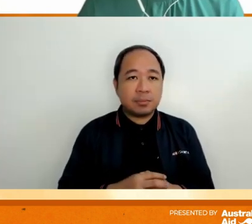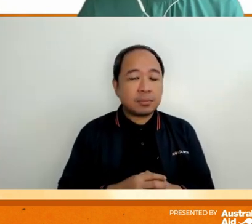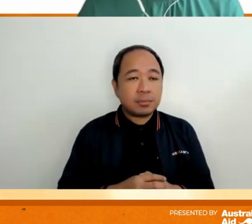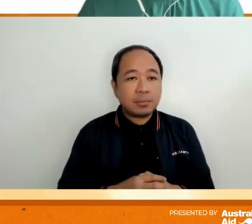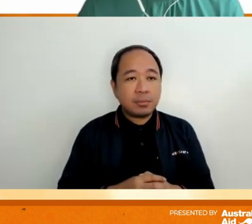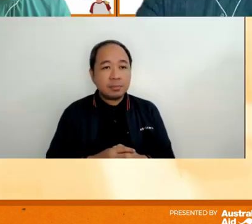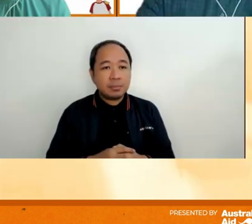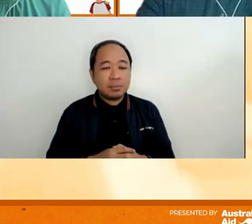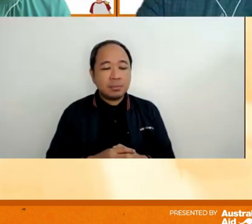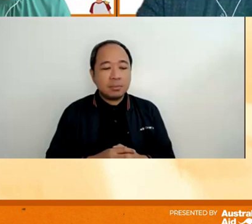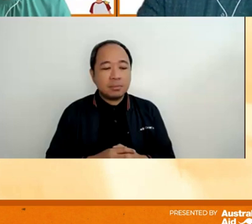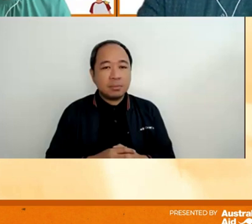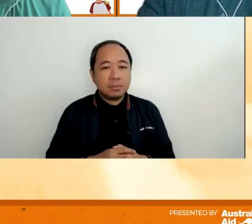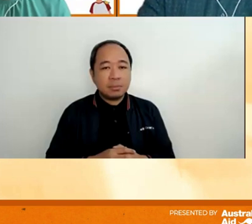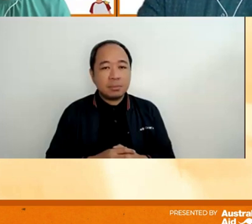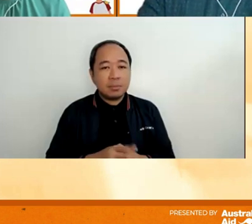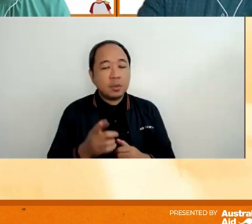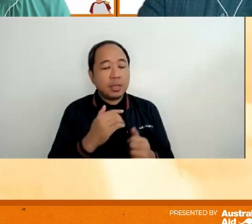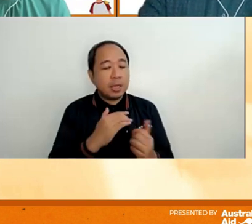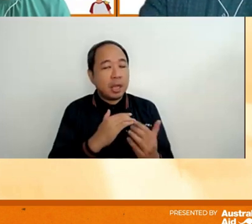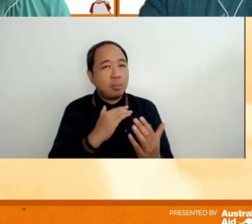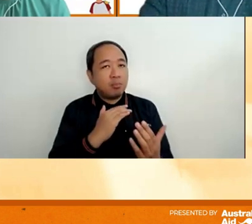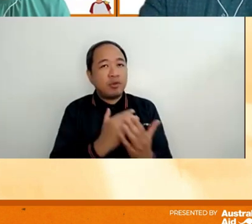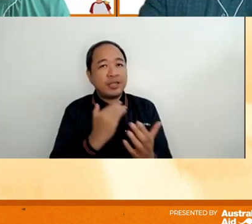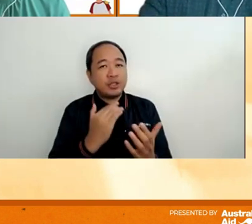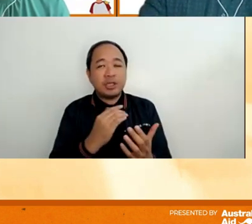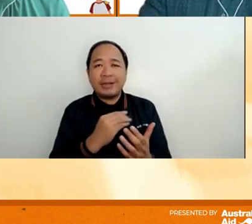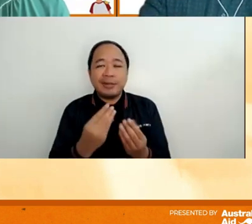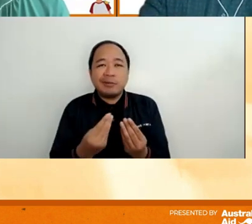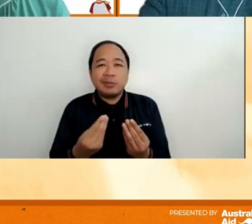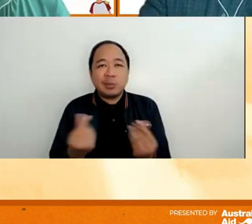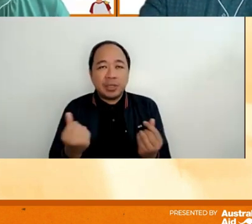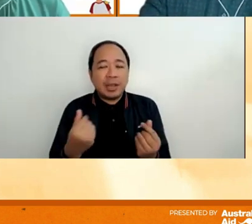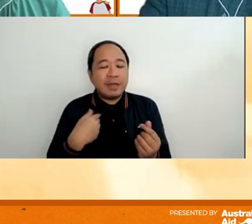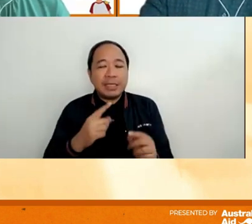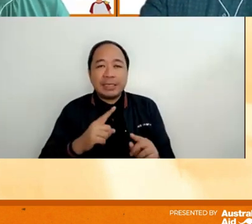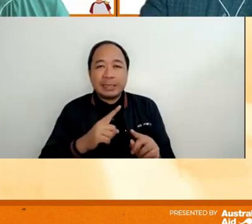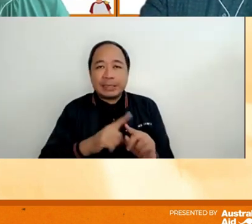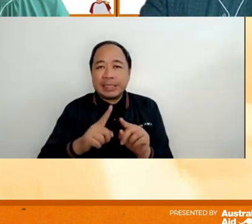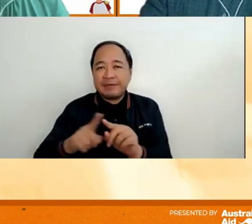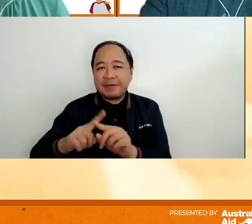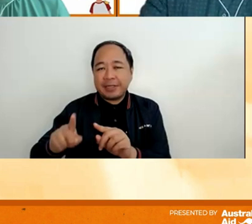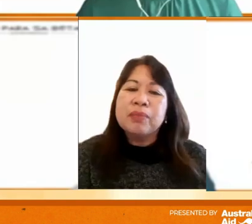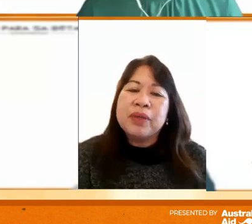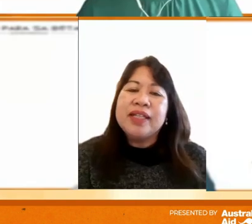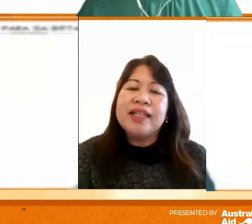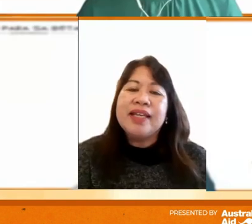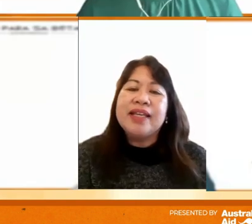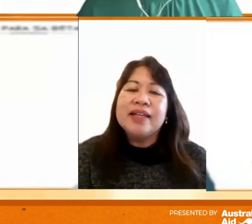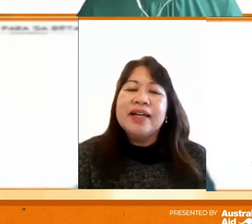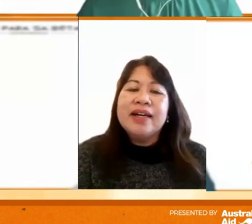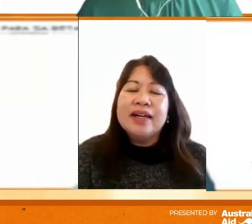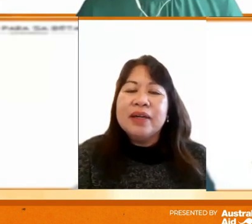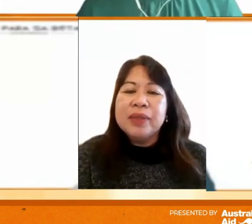Ang prevention and treatment naman po, meron siyang iba-ibang settings. So, andyan yung school,